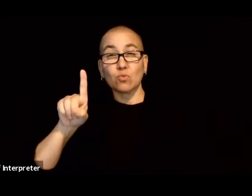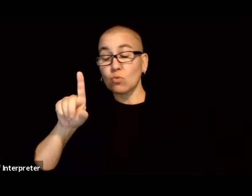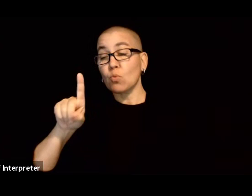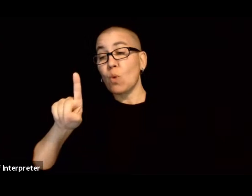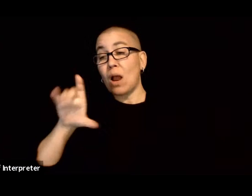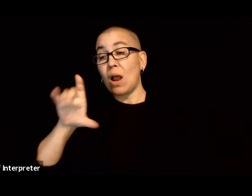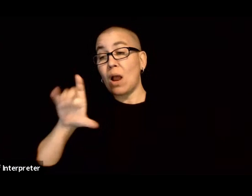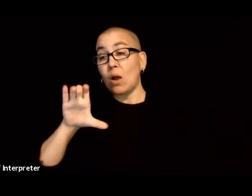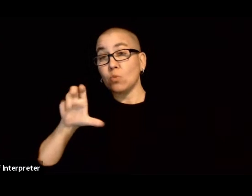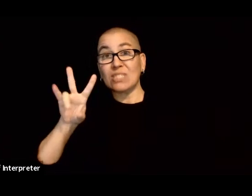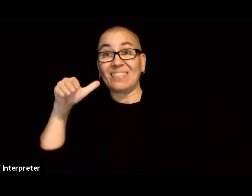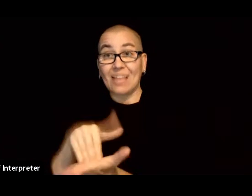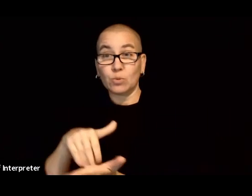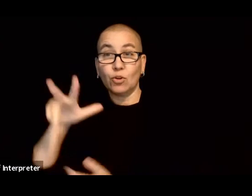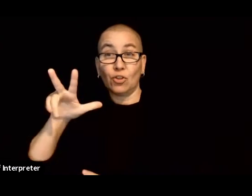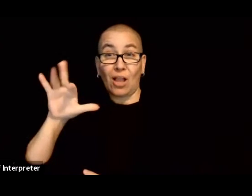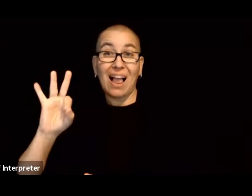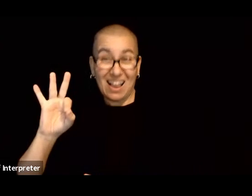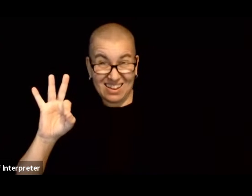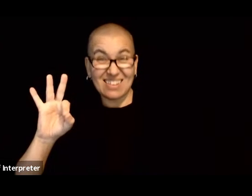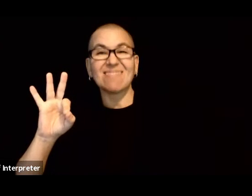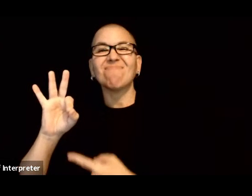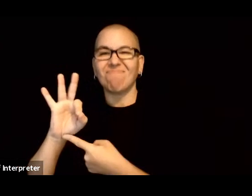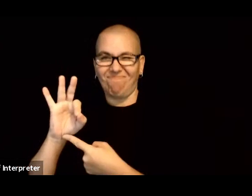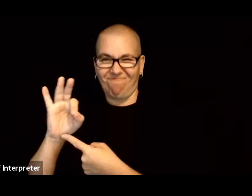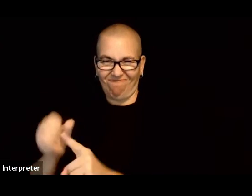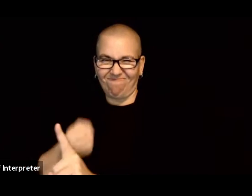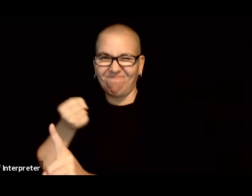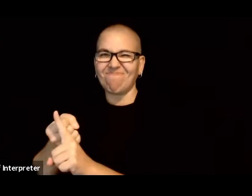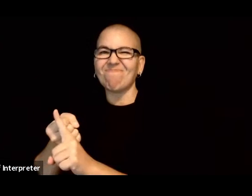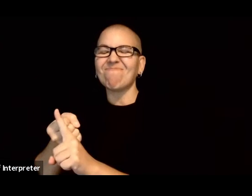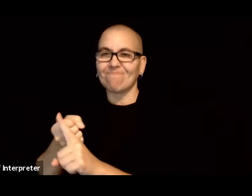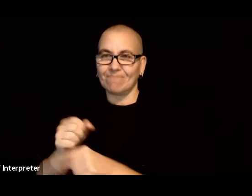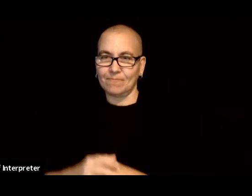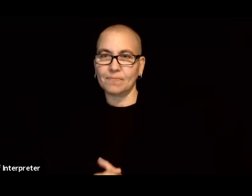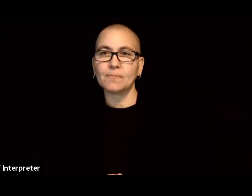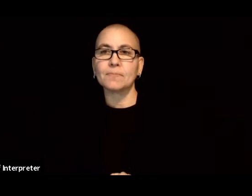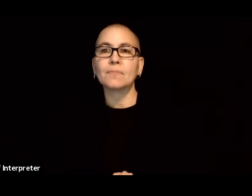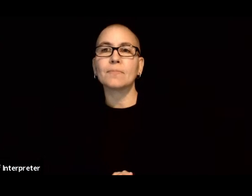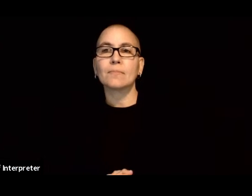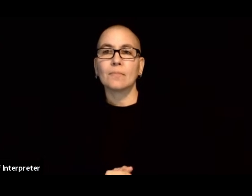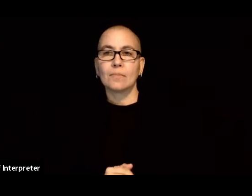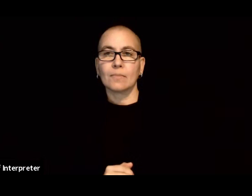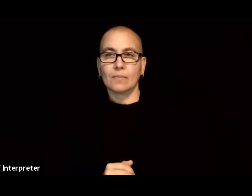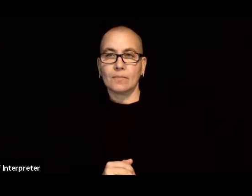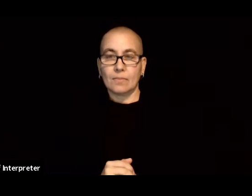1,632 cases were identified on Sunday, reporting today, on a testing volume of